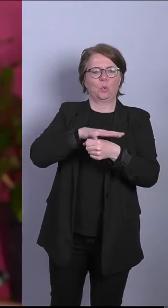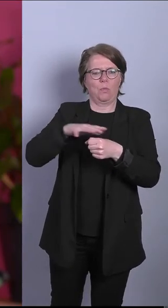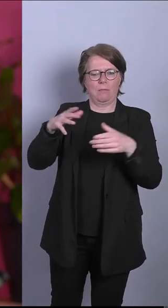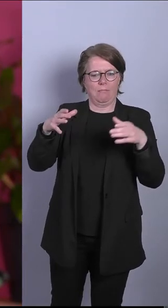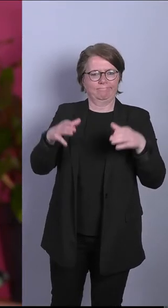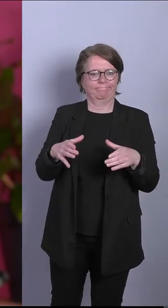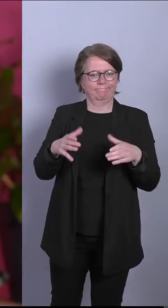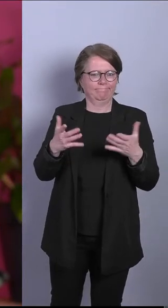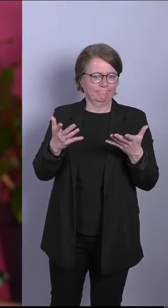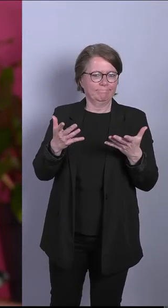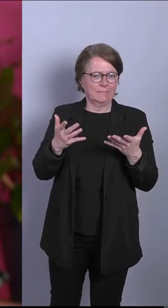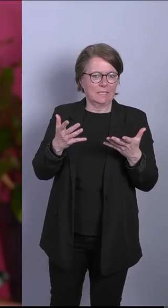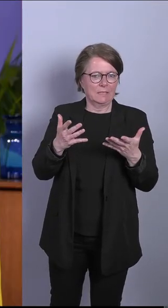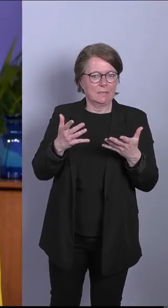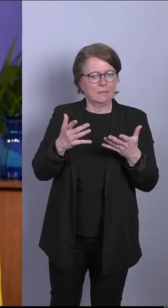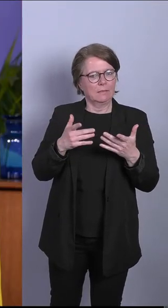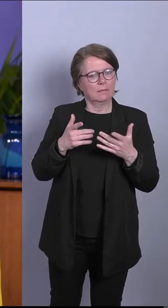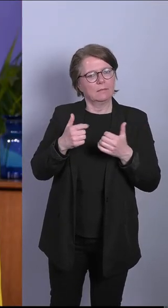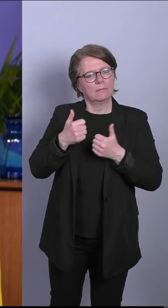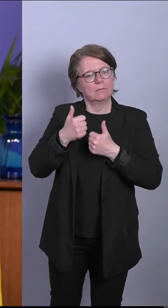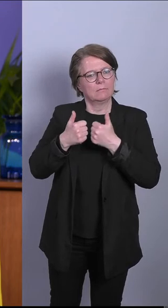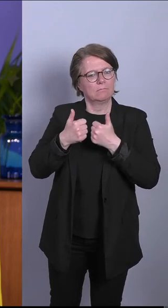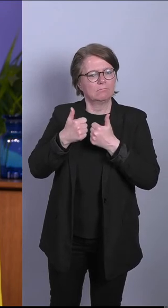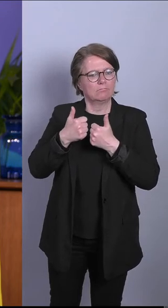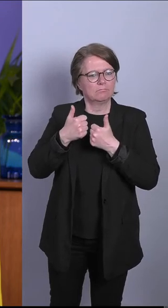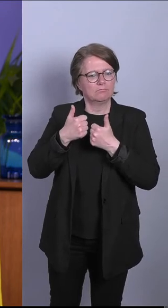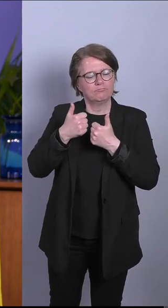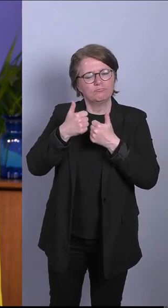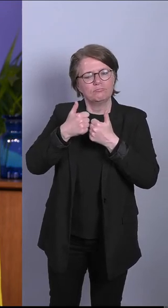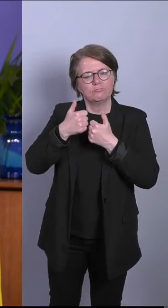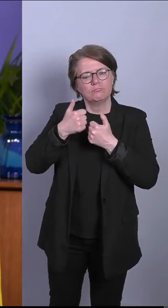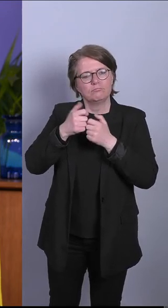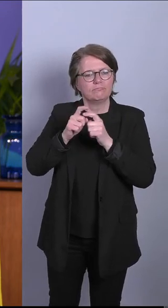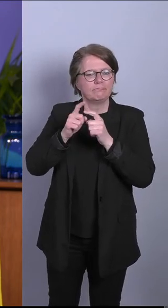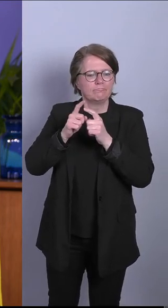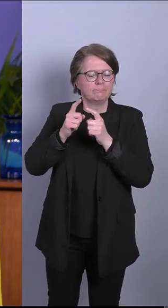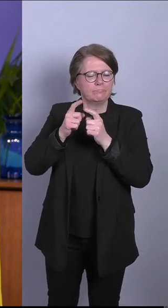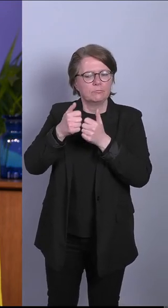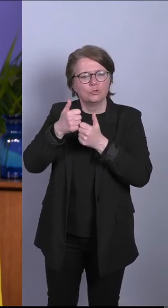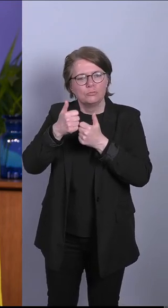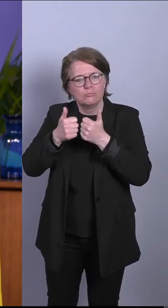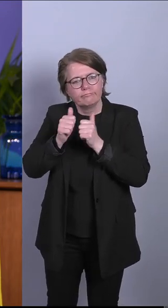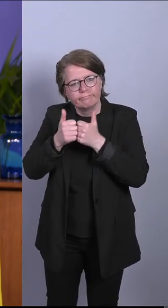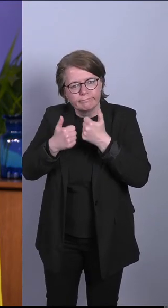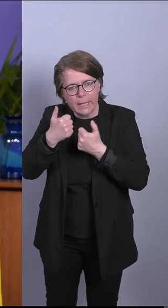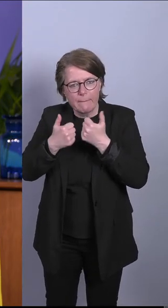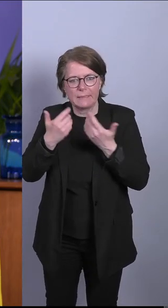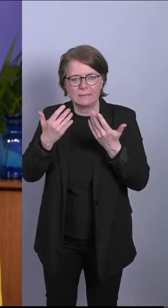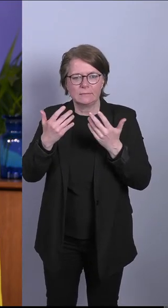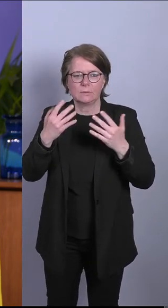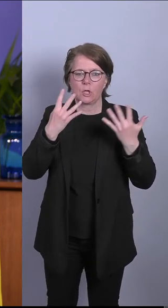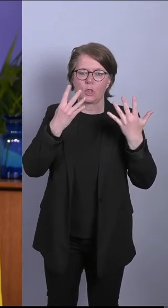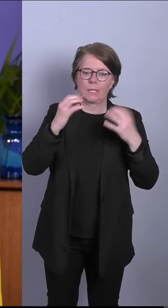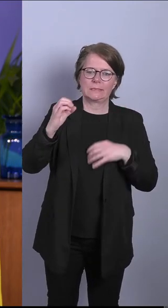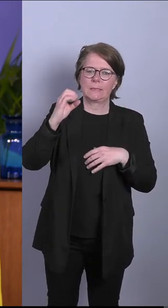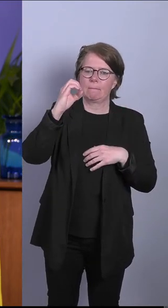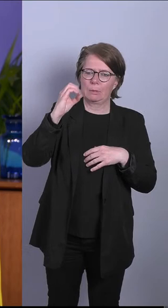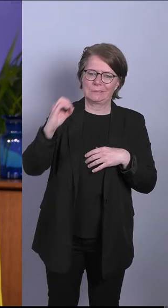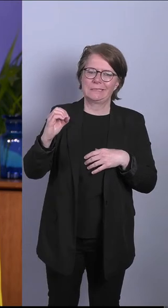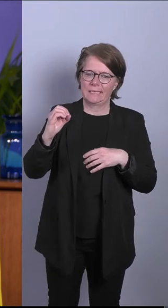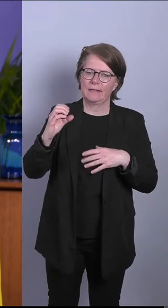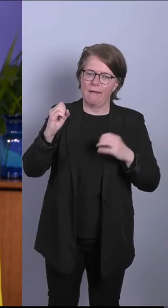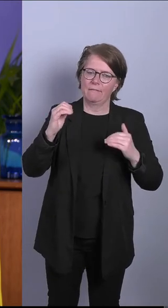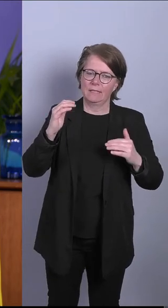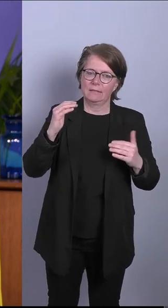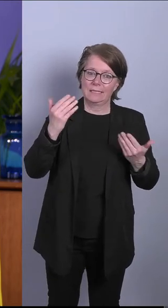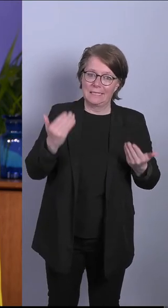So this is a very high number of volunteers who felt connected and impressed by what national games presented them with, and they are also coming back